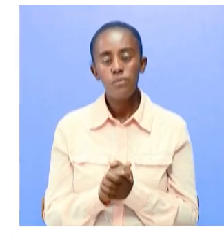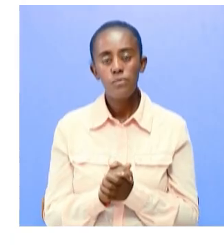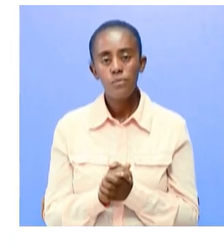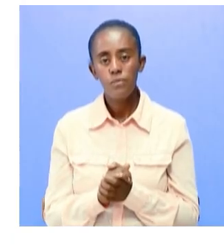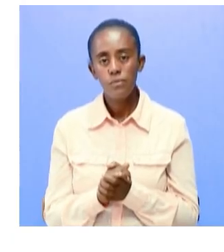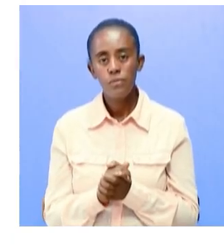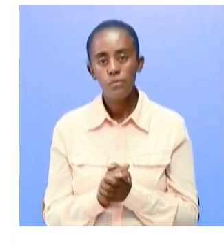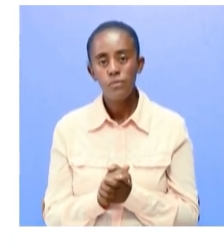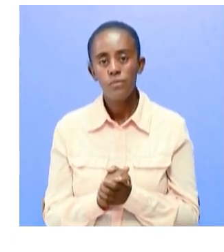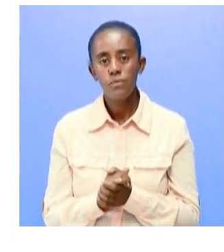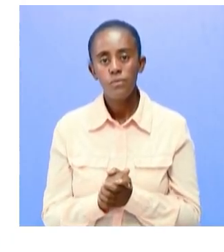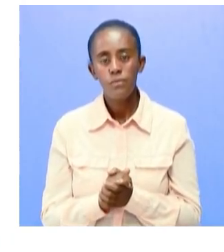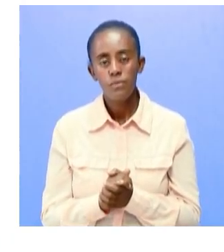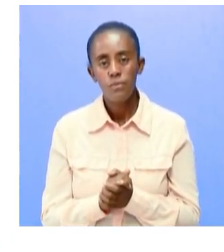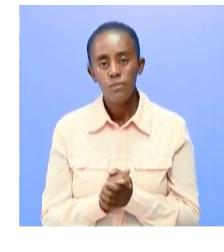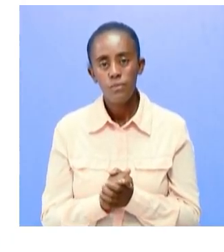direction?